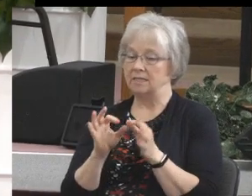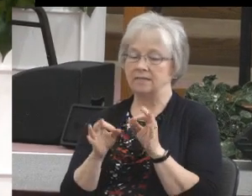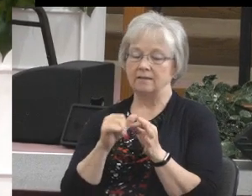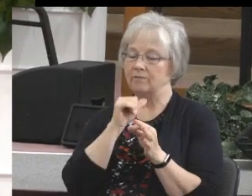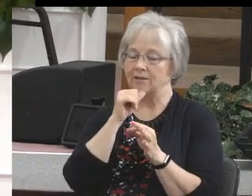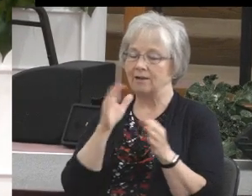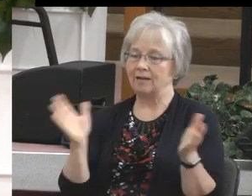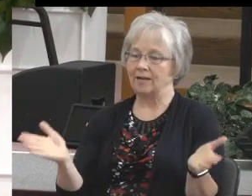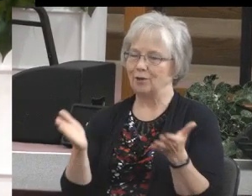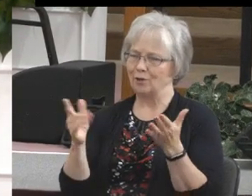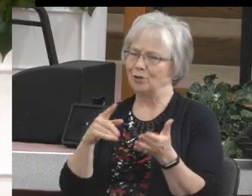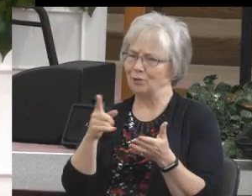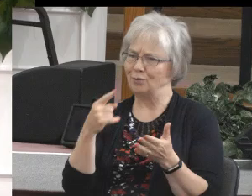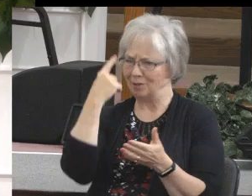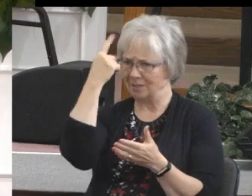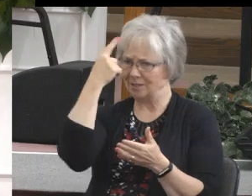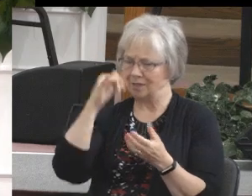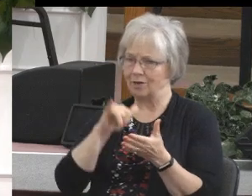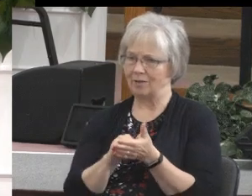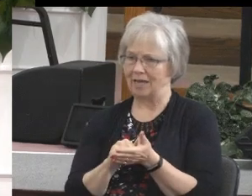to consider it.